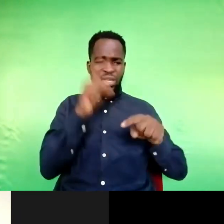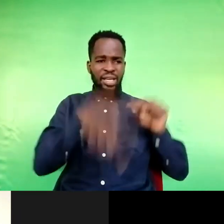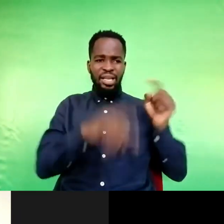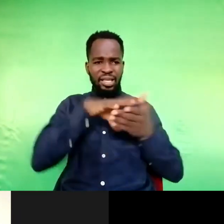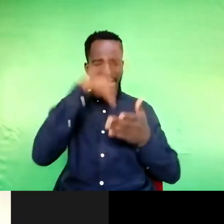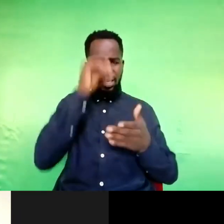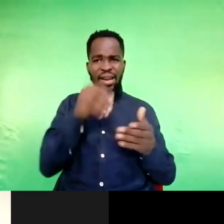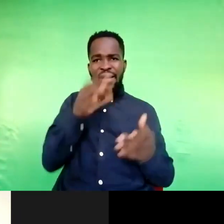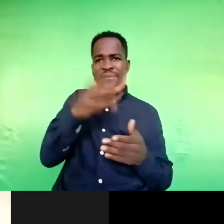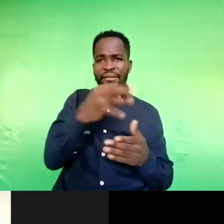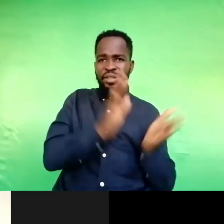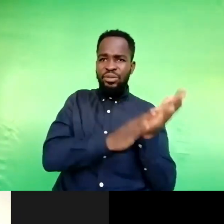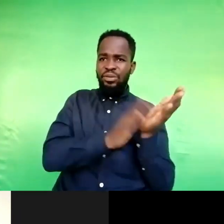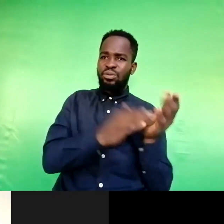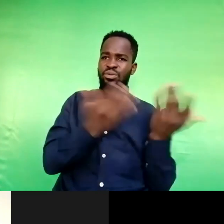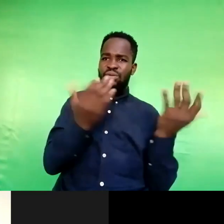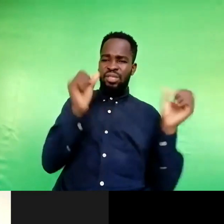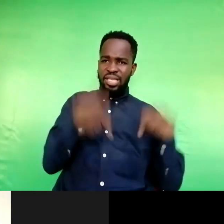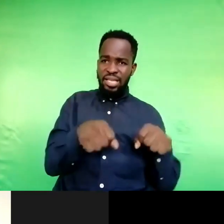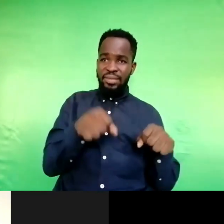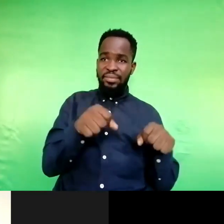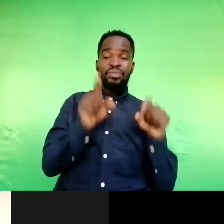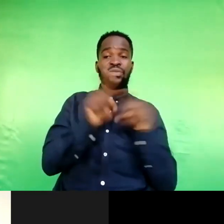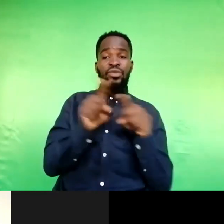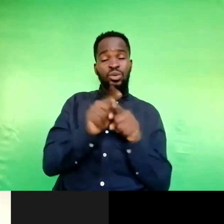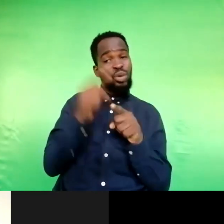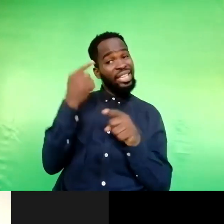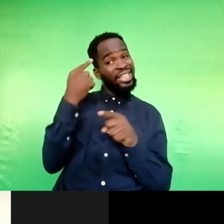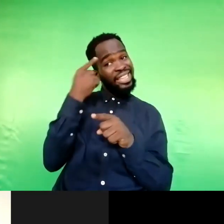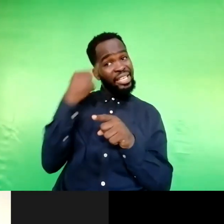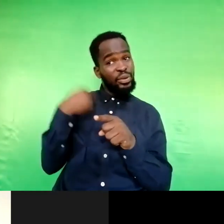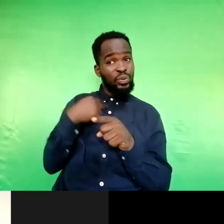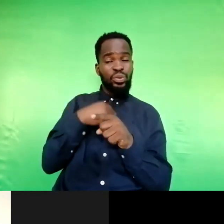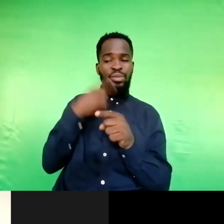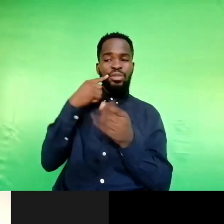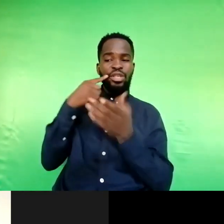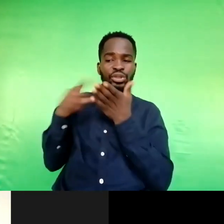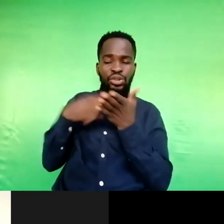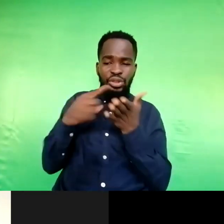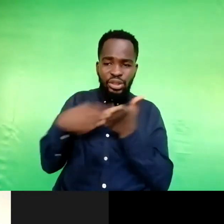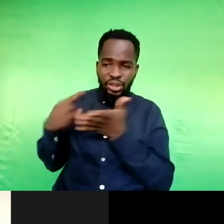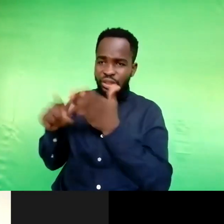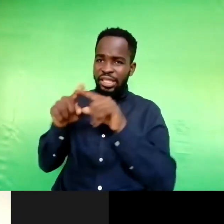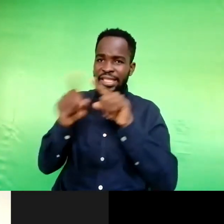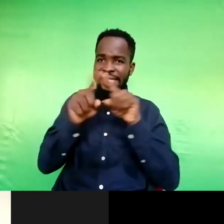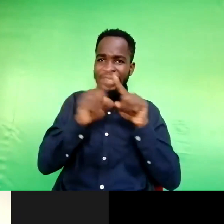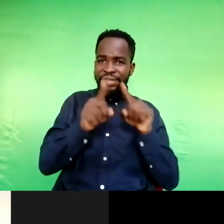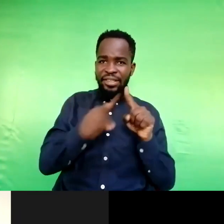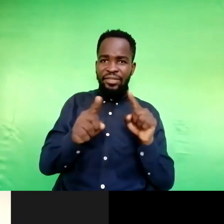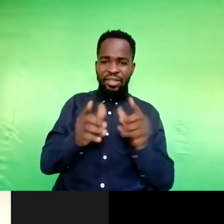school. So I think we need to take this language, these different approaches to